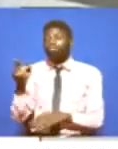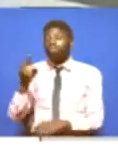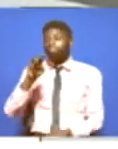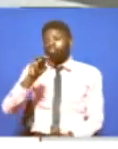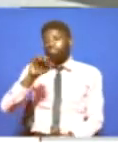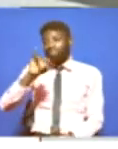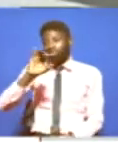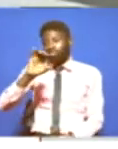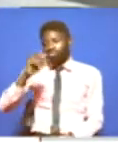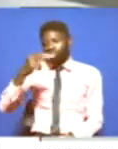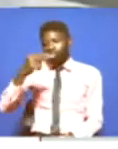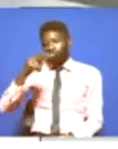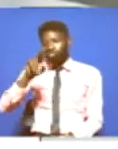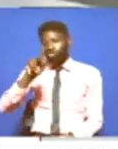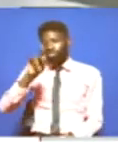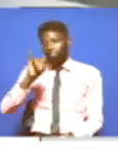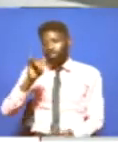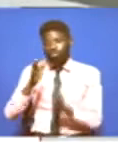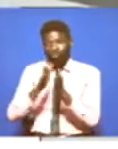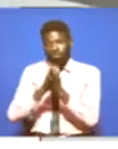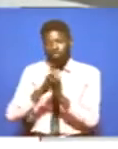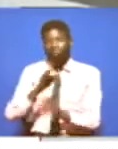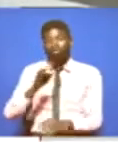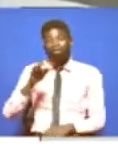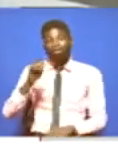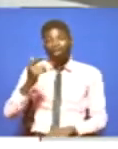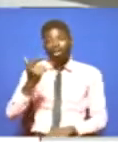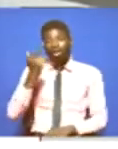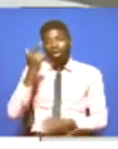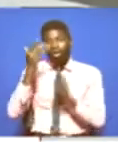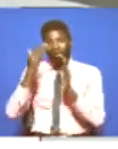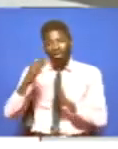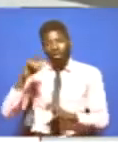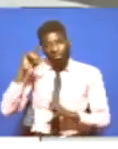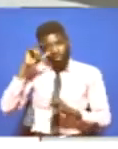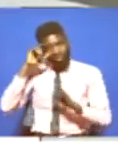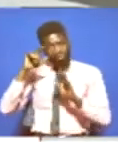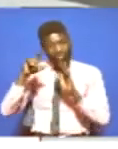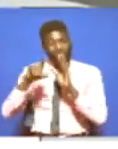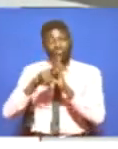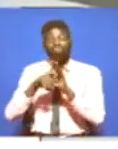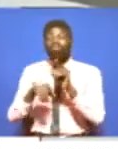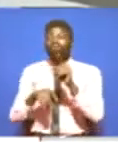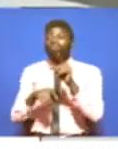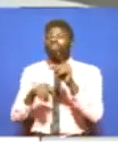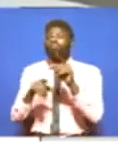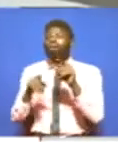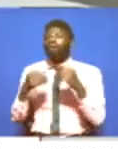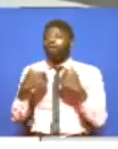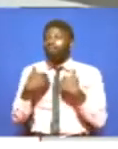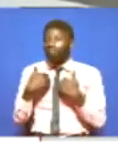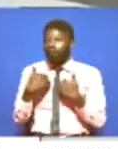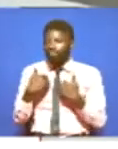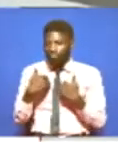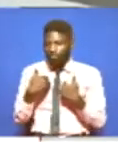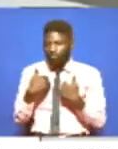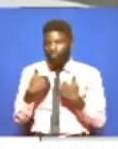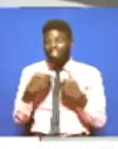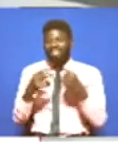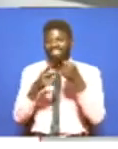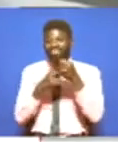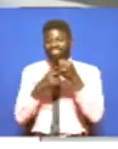Michuki, and James Orengo again had collected 73 signatures from members of